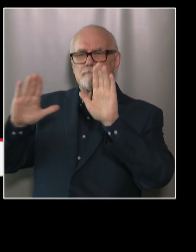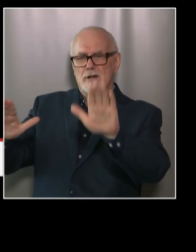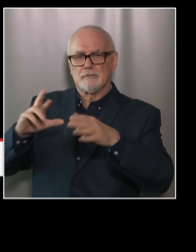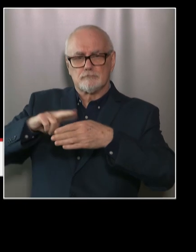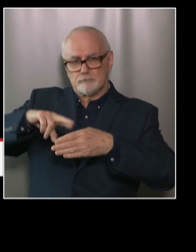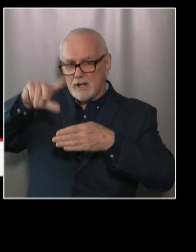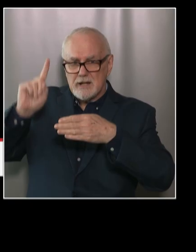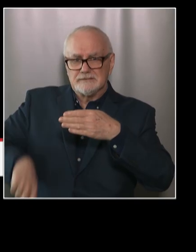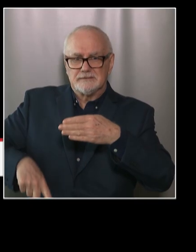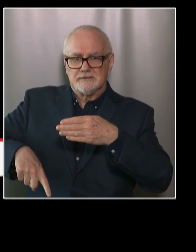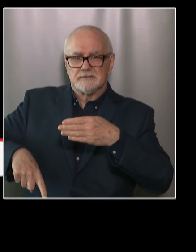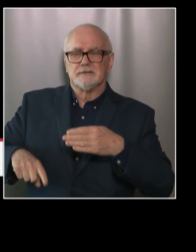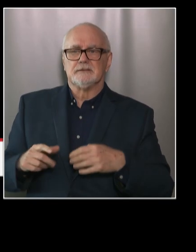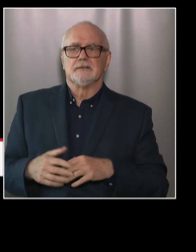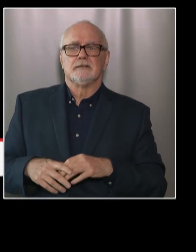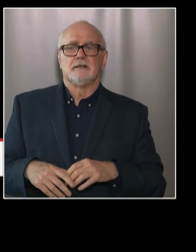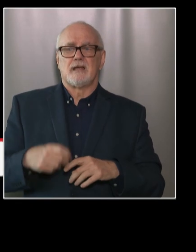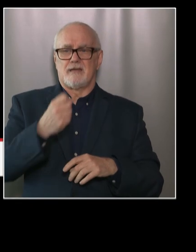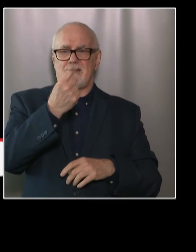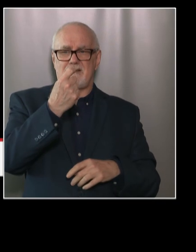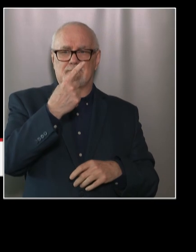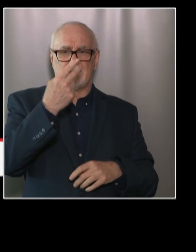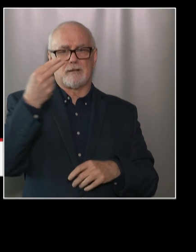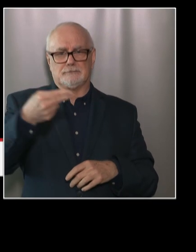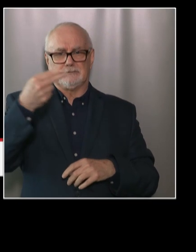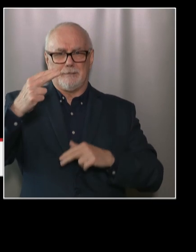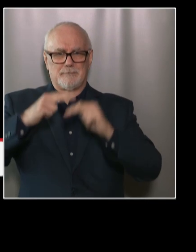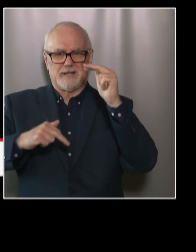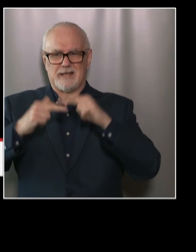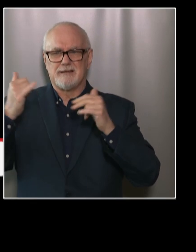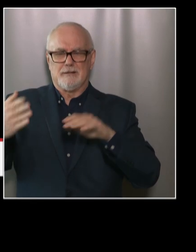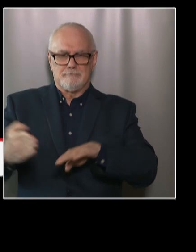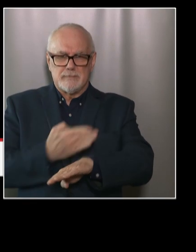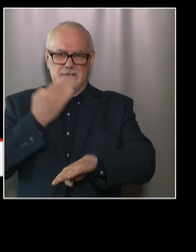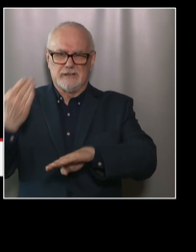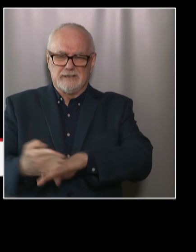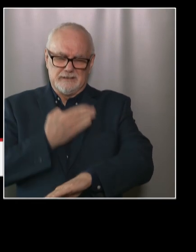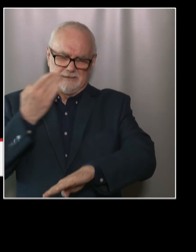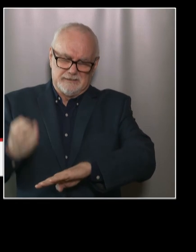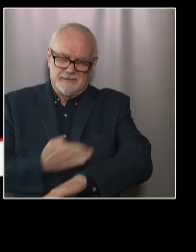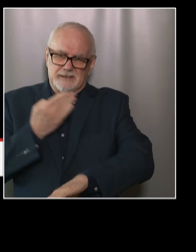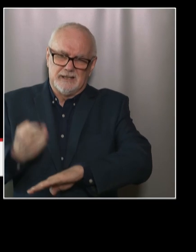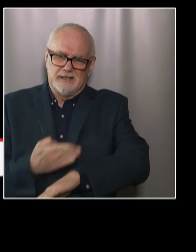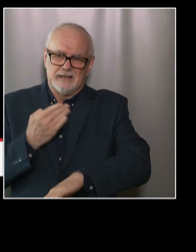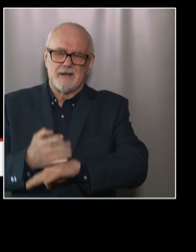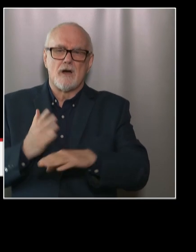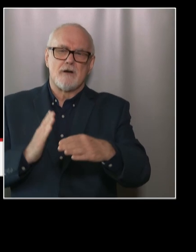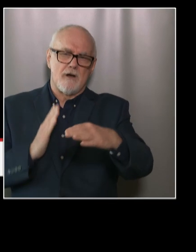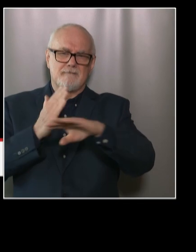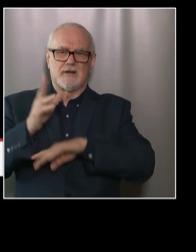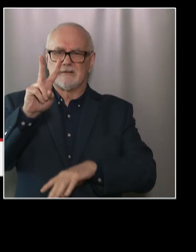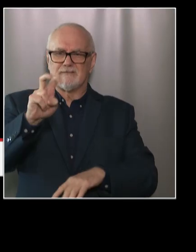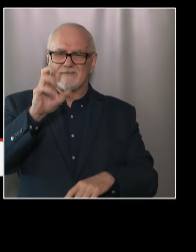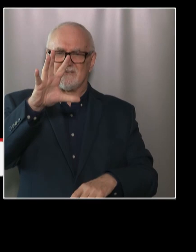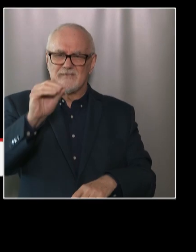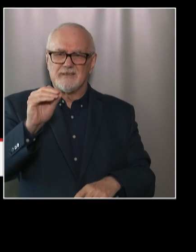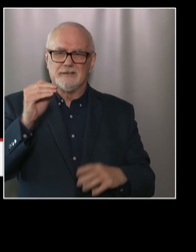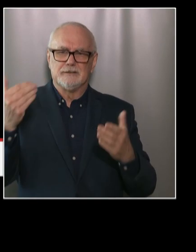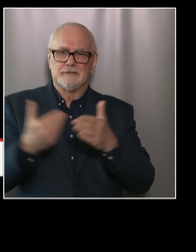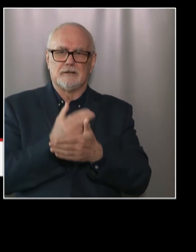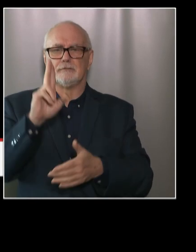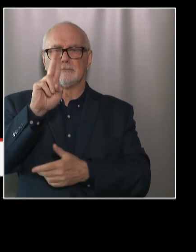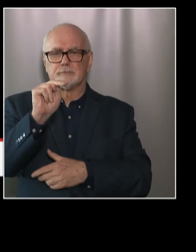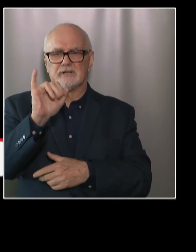revitalized 11 historic buildings, bringing 252 residential units online through adaptive reuse,